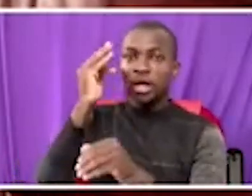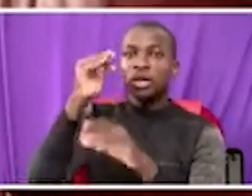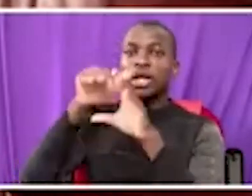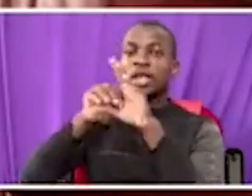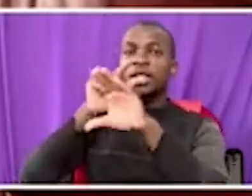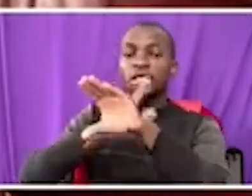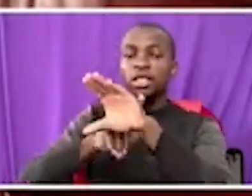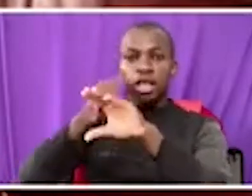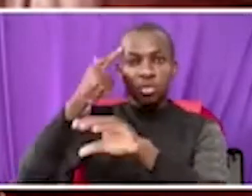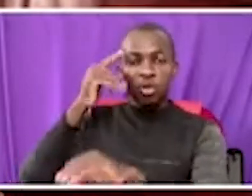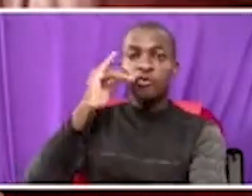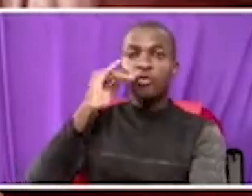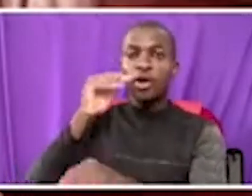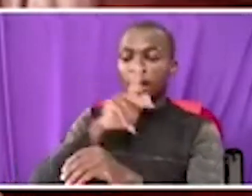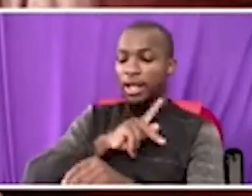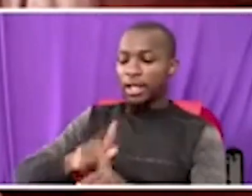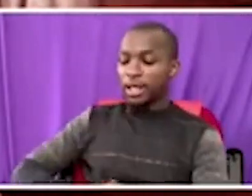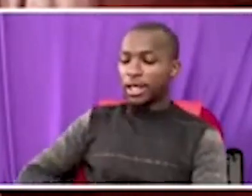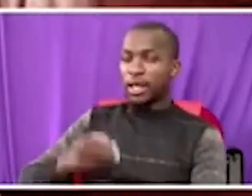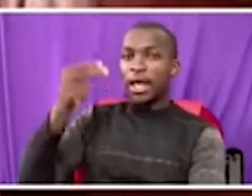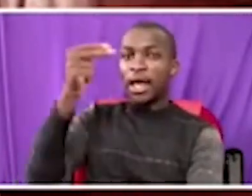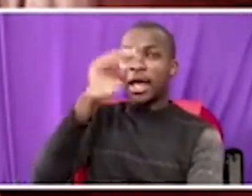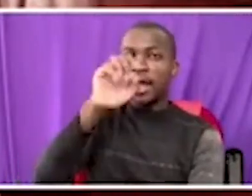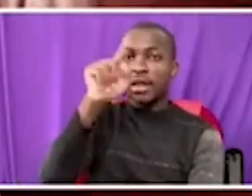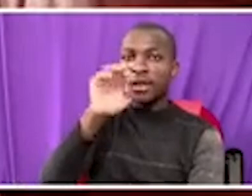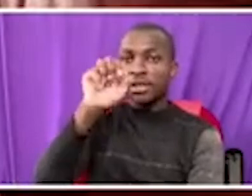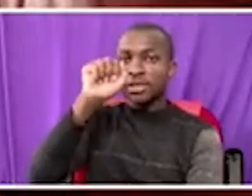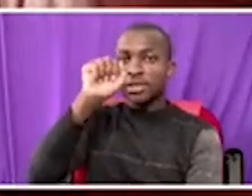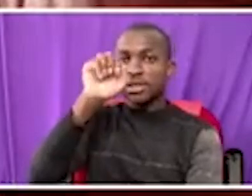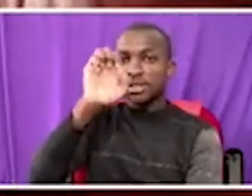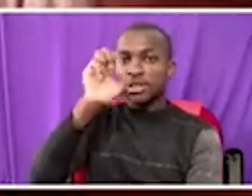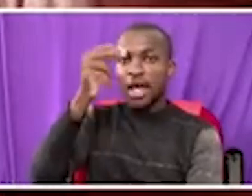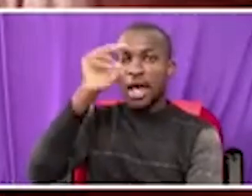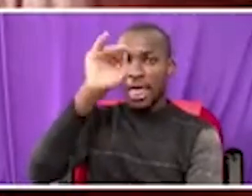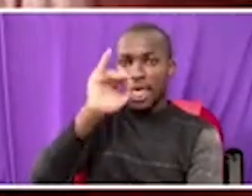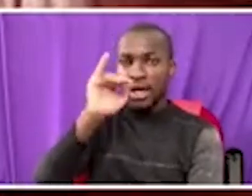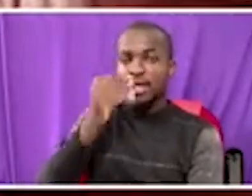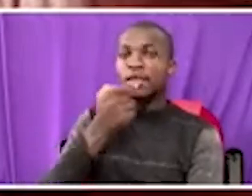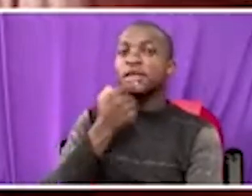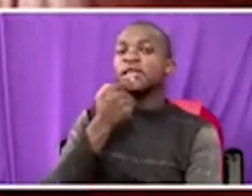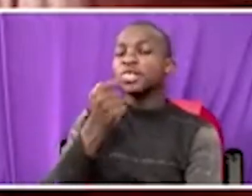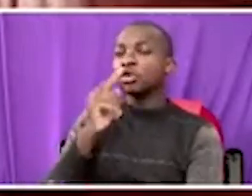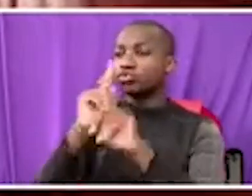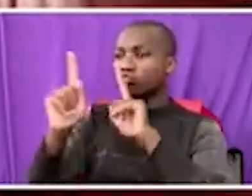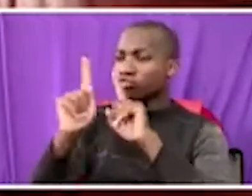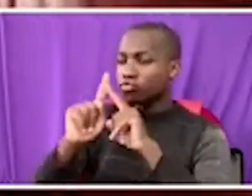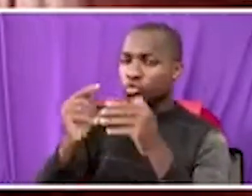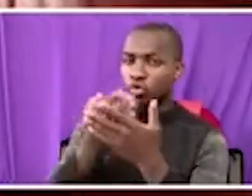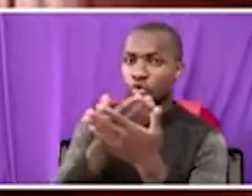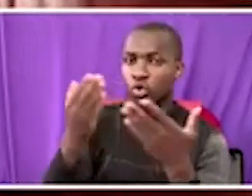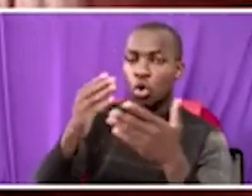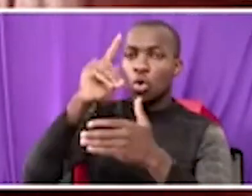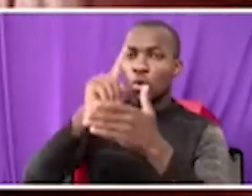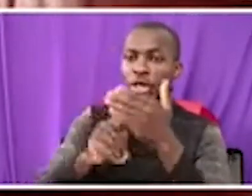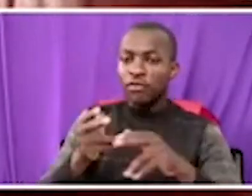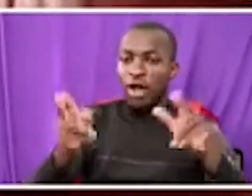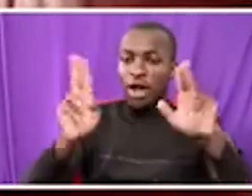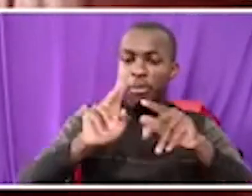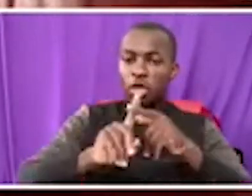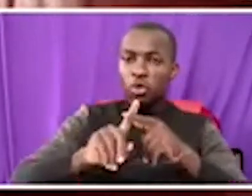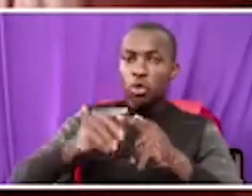King Uzziah and King Hezekiah. As he preached those days, he was telling them, whatever might have happened in